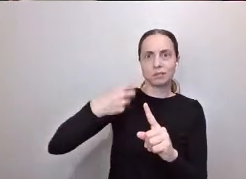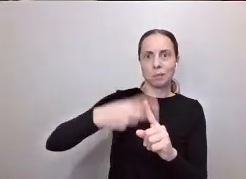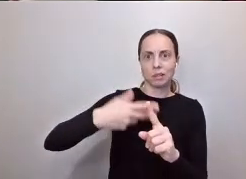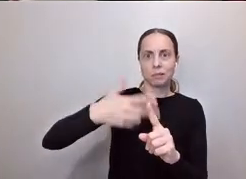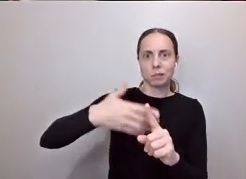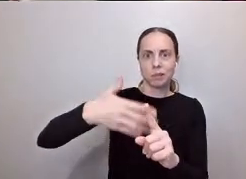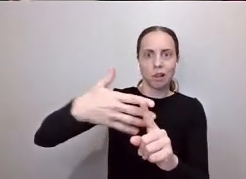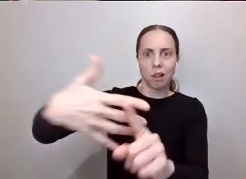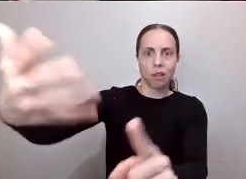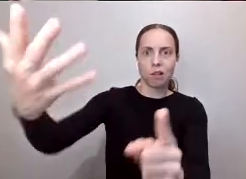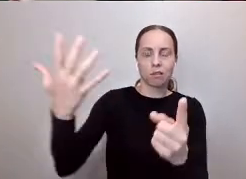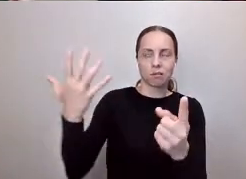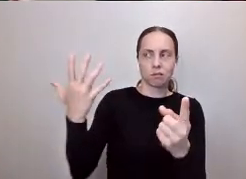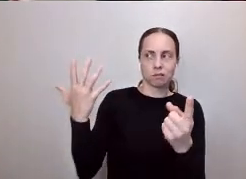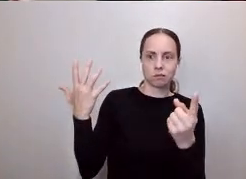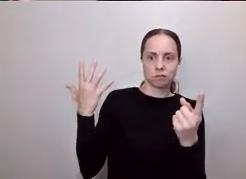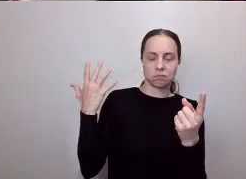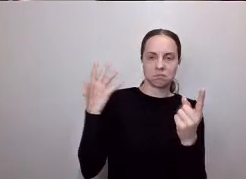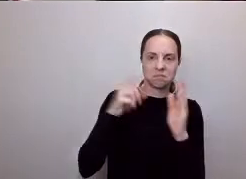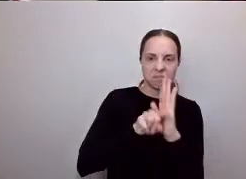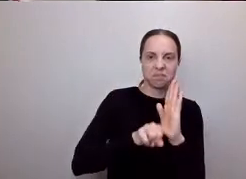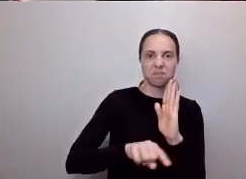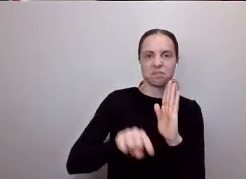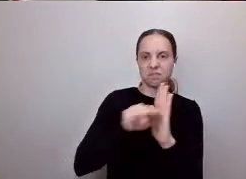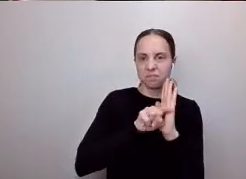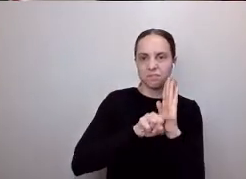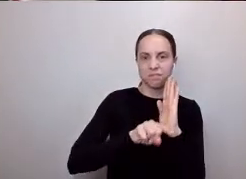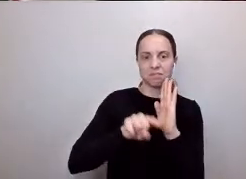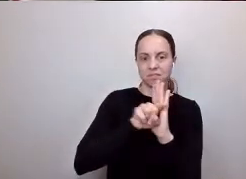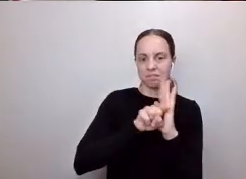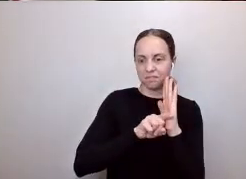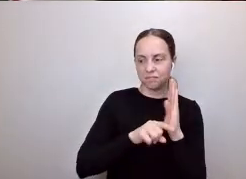doom and gloom, as his words were, around staffing.